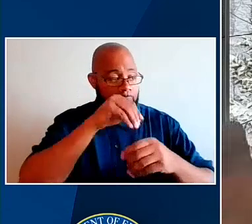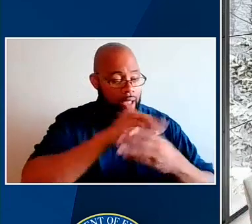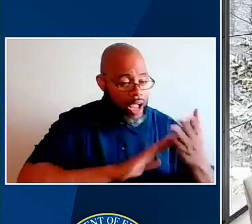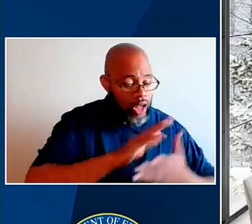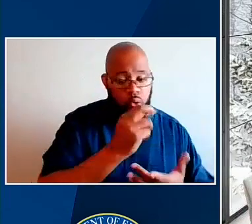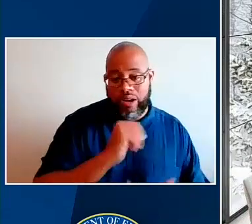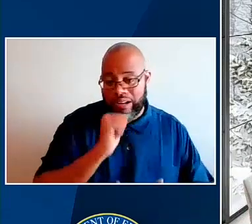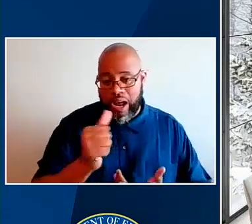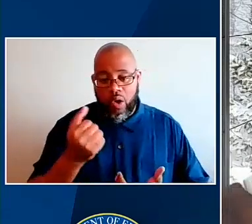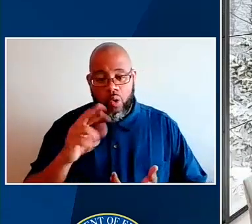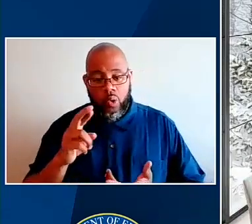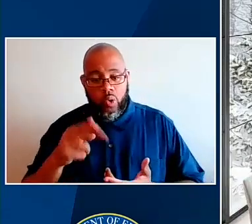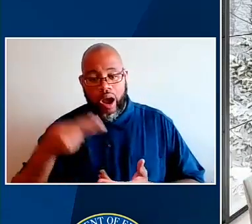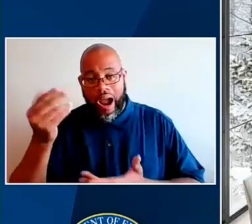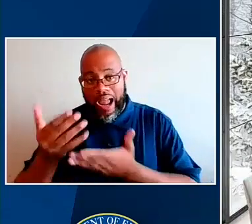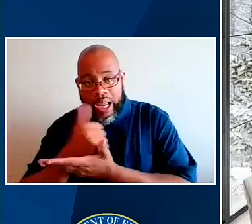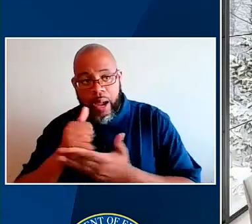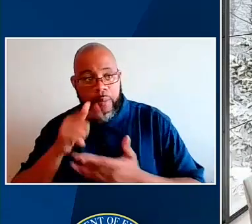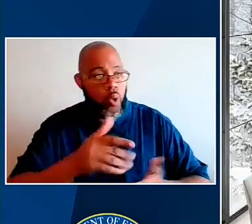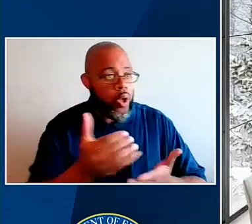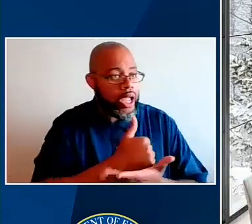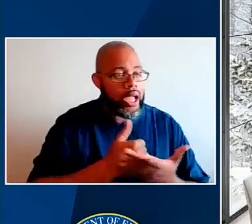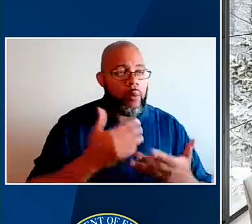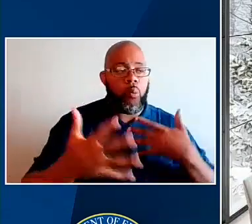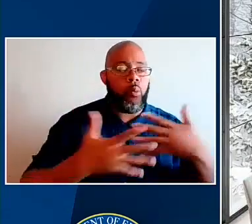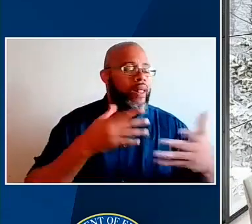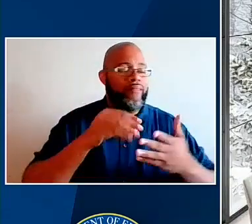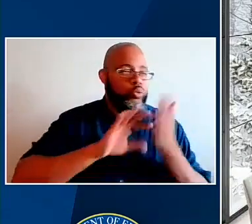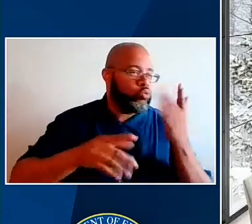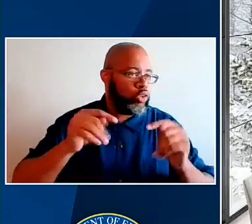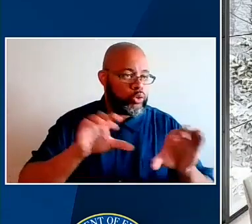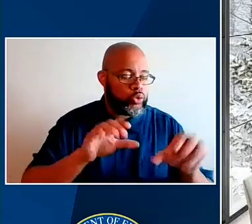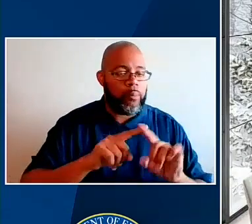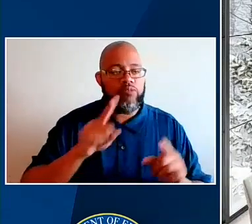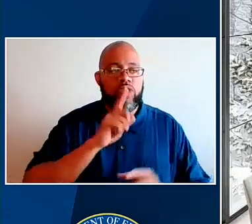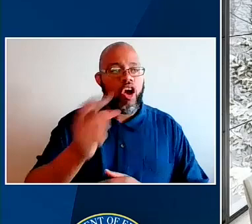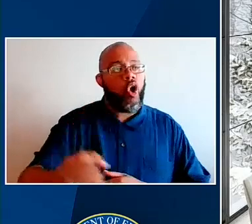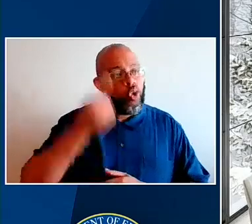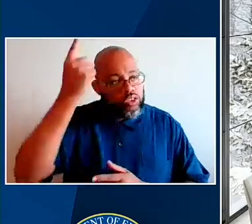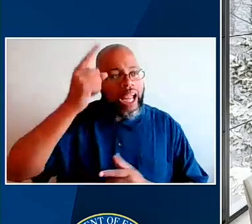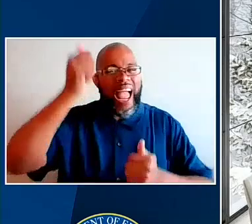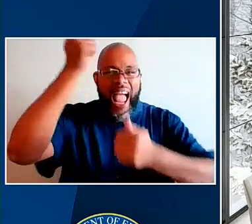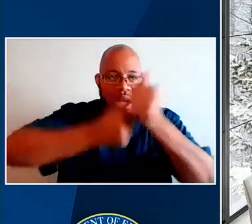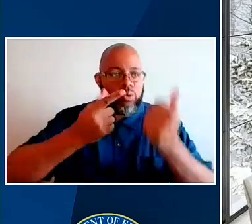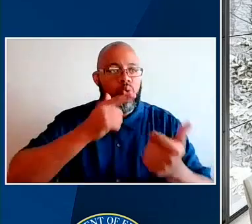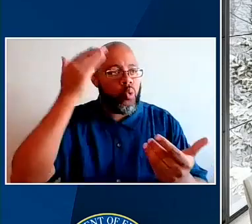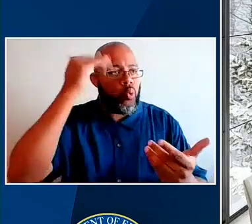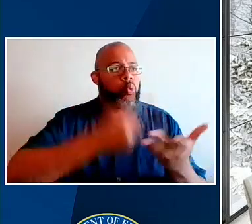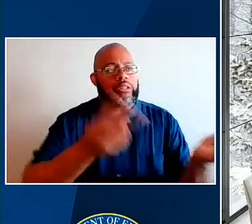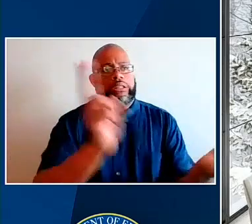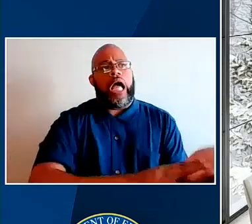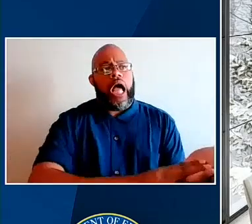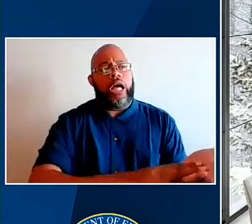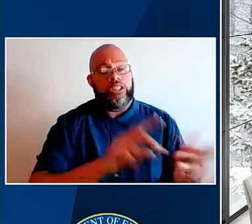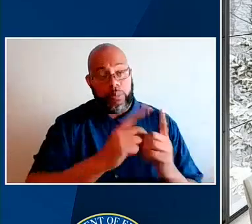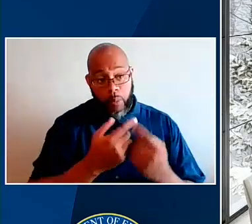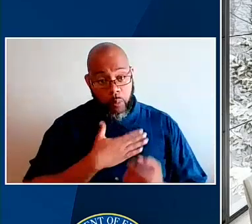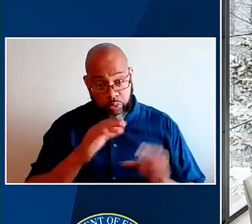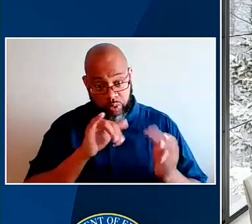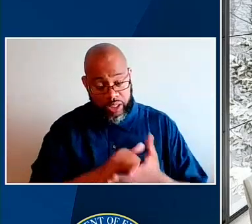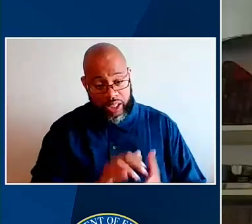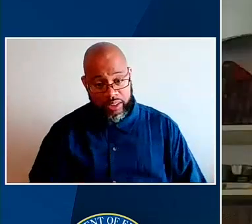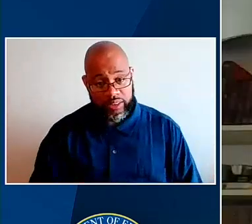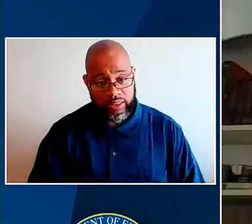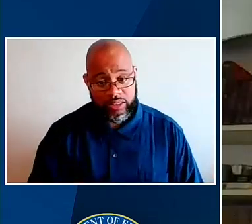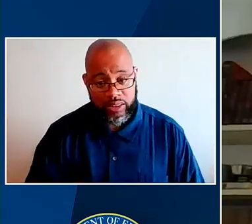not, or high income versus low income, whatever students are trying to do, that they really understand what they're signing up to. So is the department willing to do that in order to